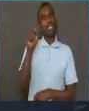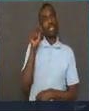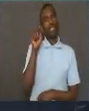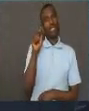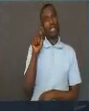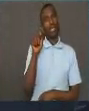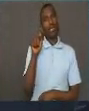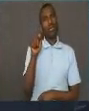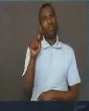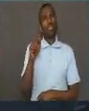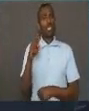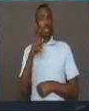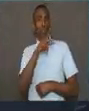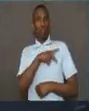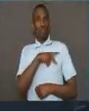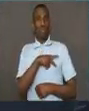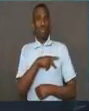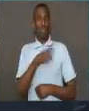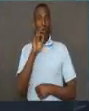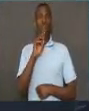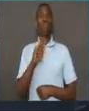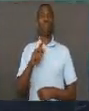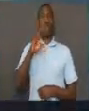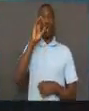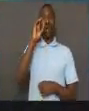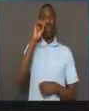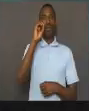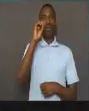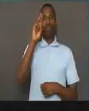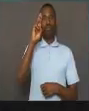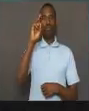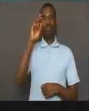These are the properties of a couple.